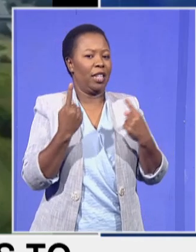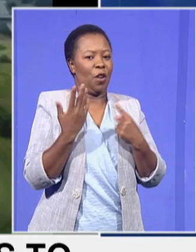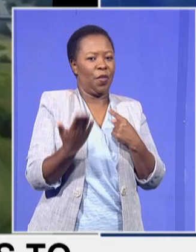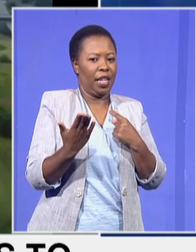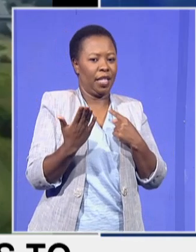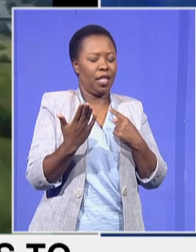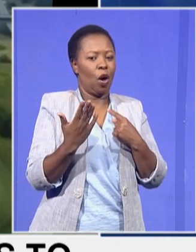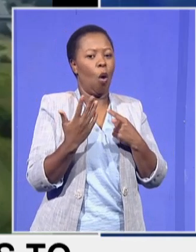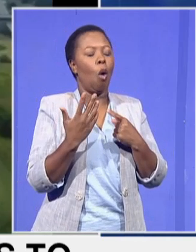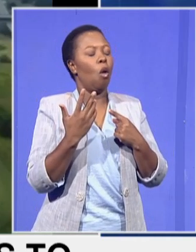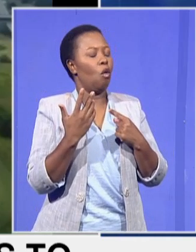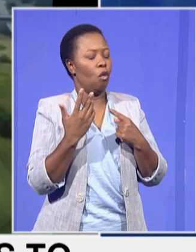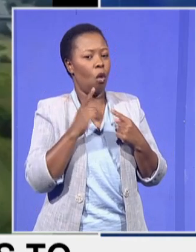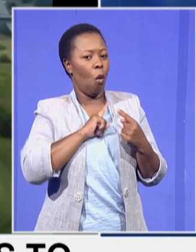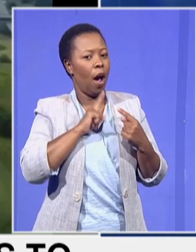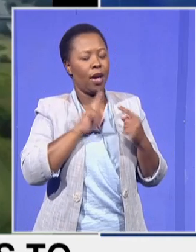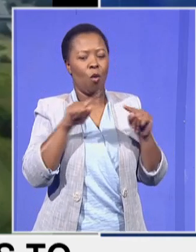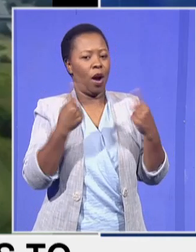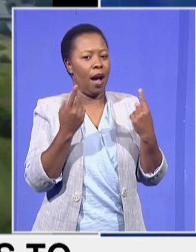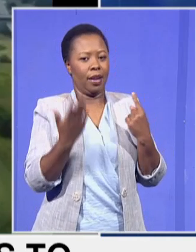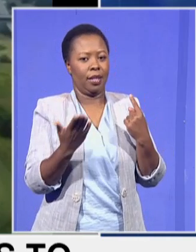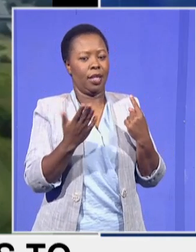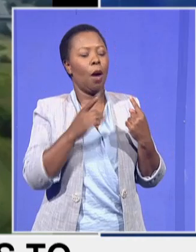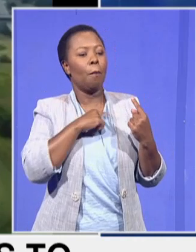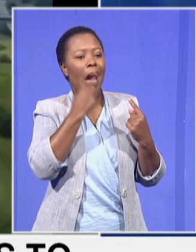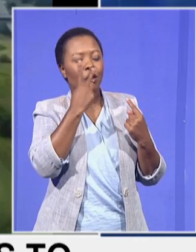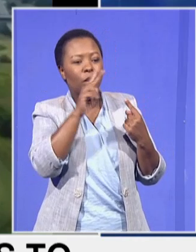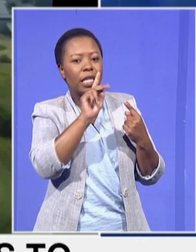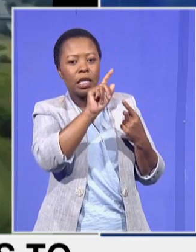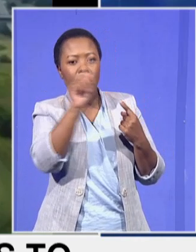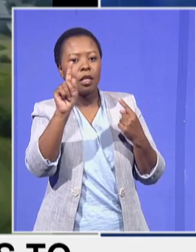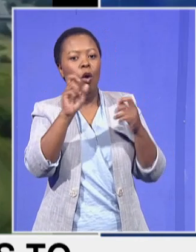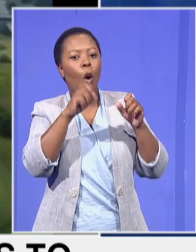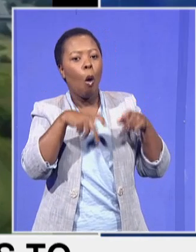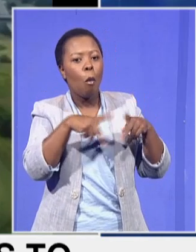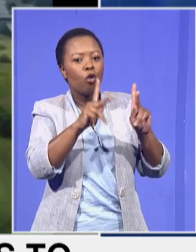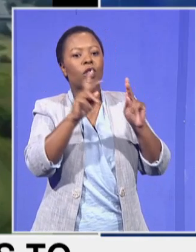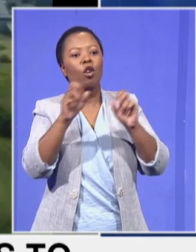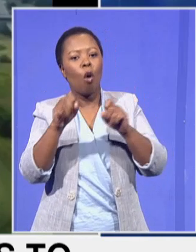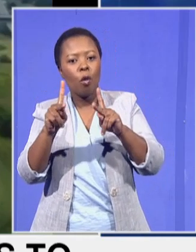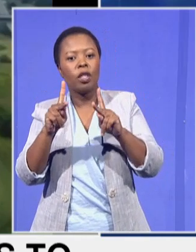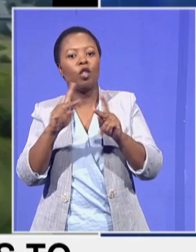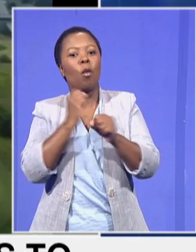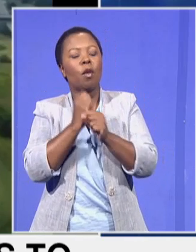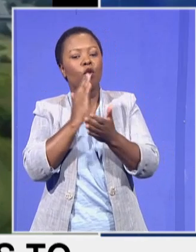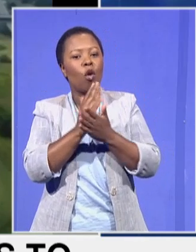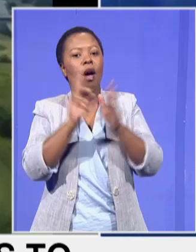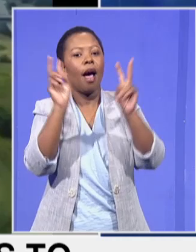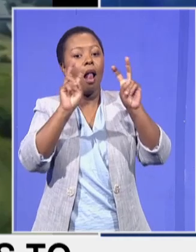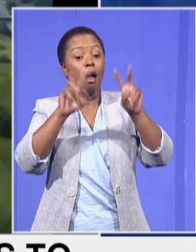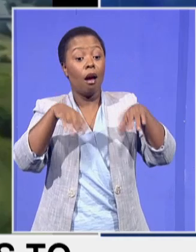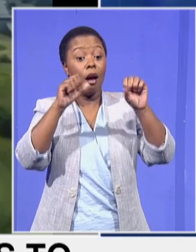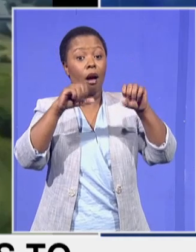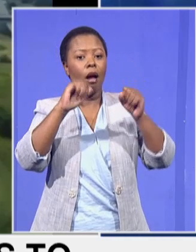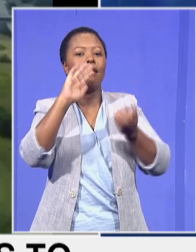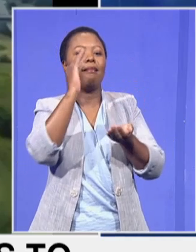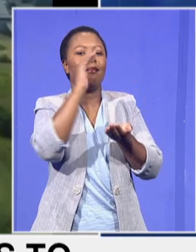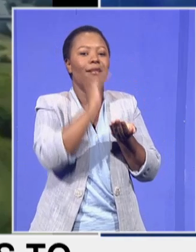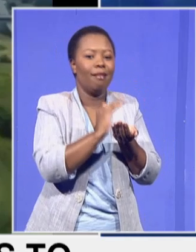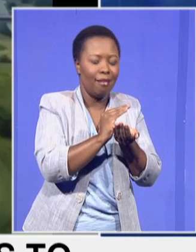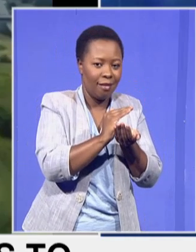at all times look at opportunity to reduce the stages of load shedding. We know the impact that that's got on